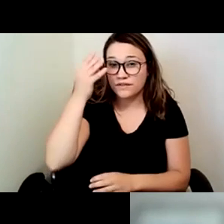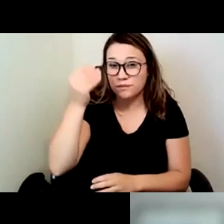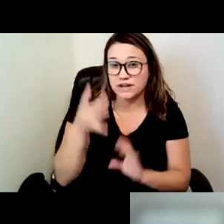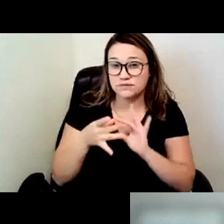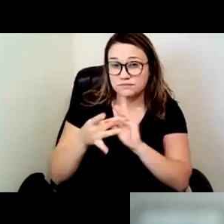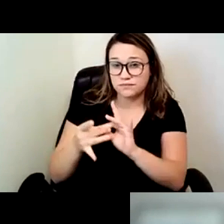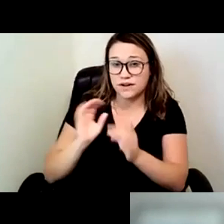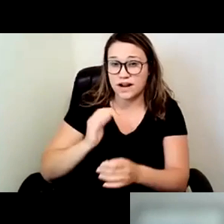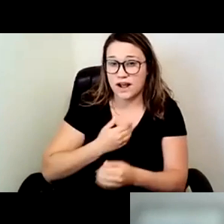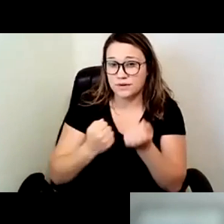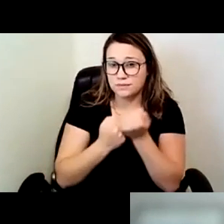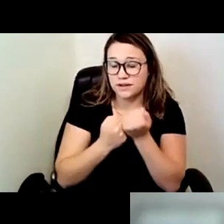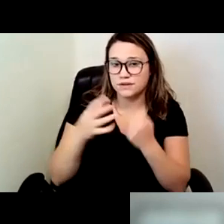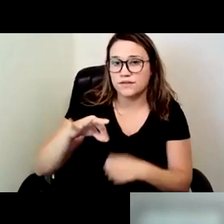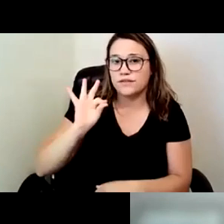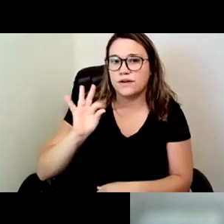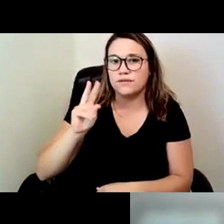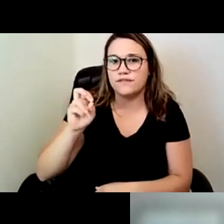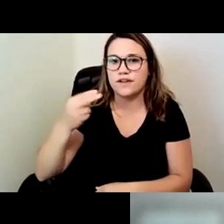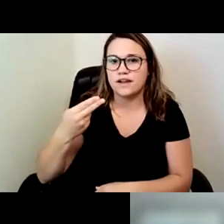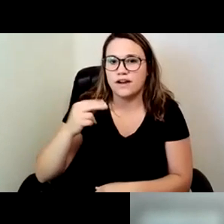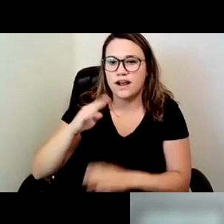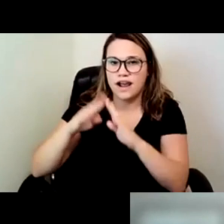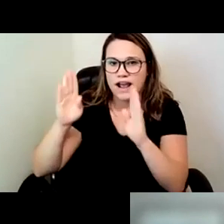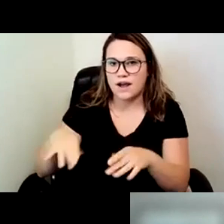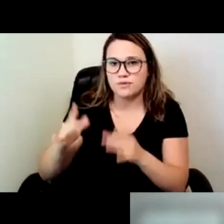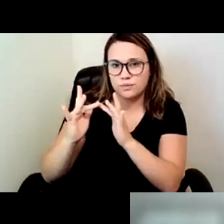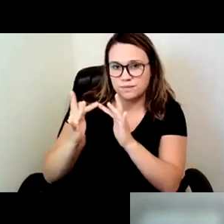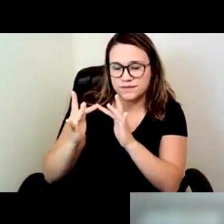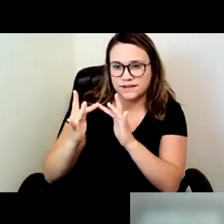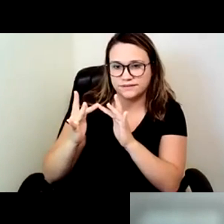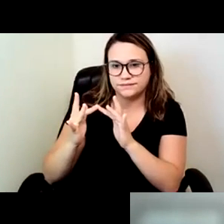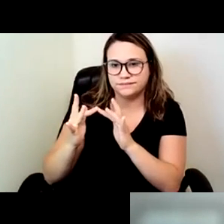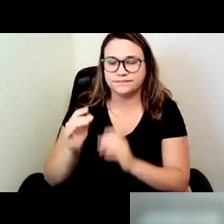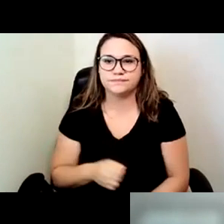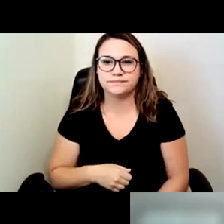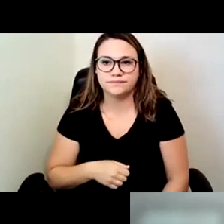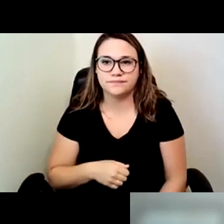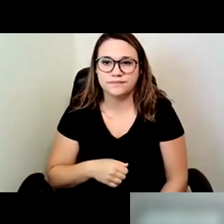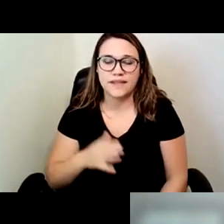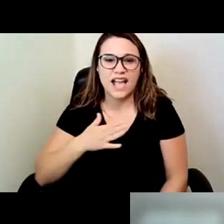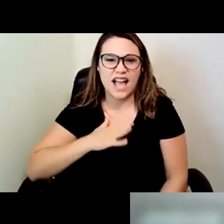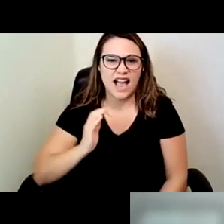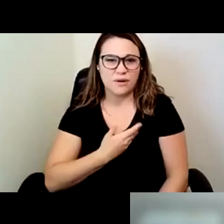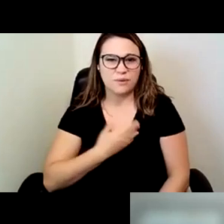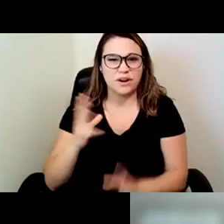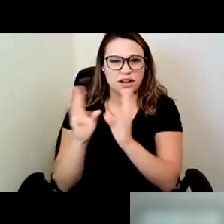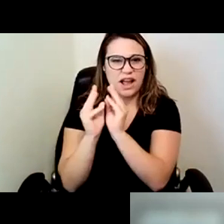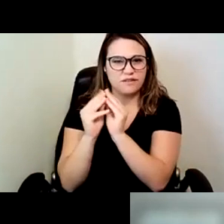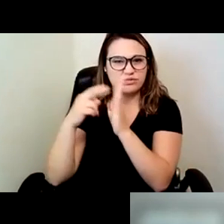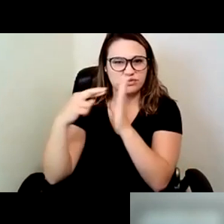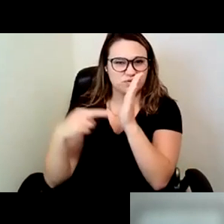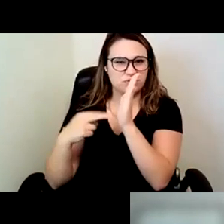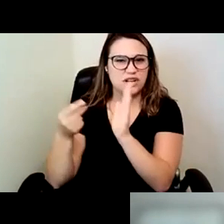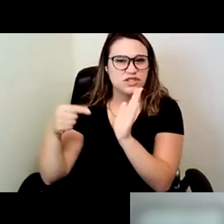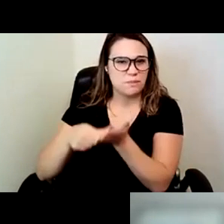be found on the Vera House website at the virtual resource table link on our conference registration page. And the support of